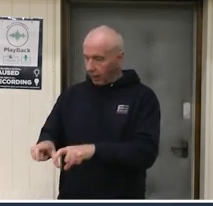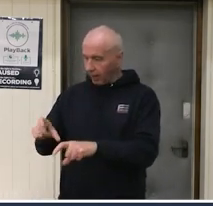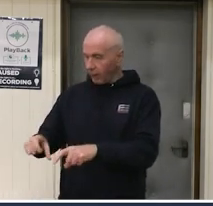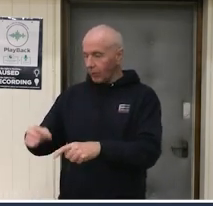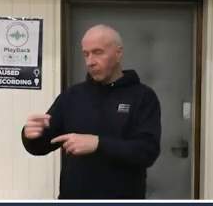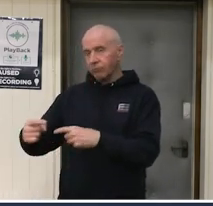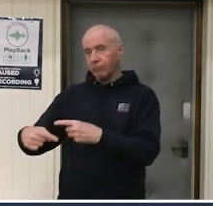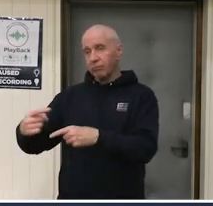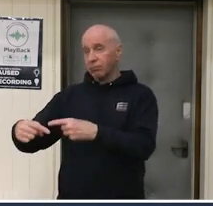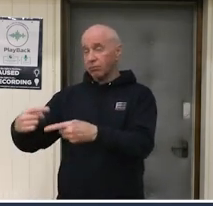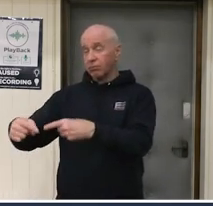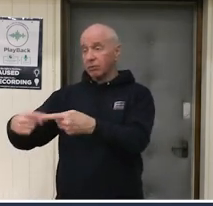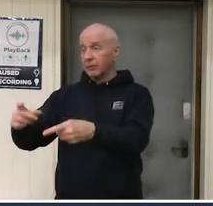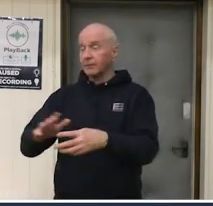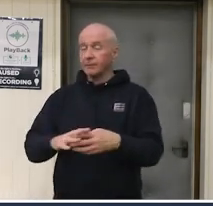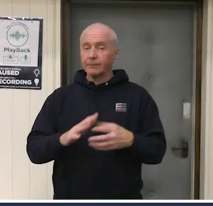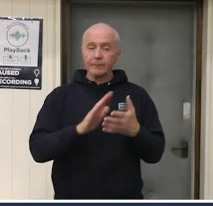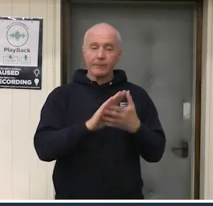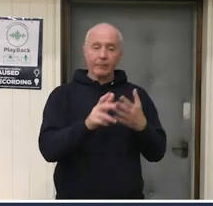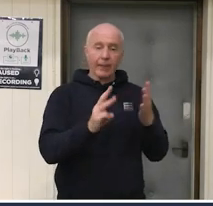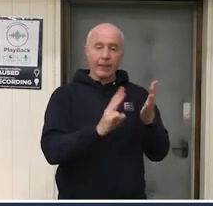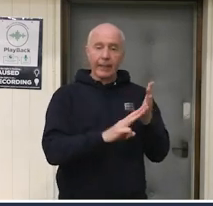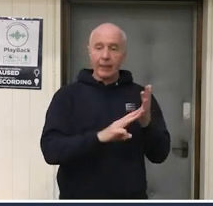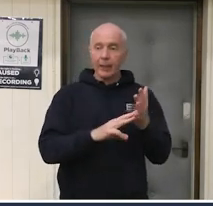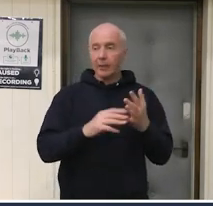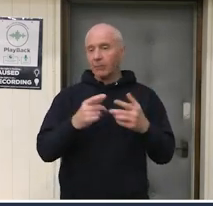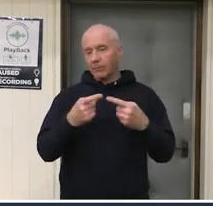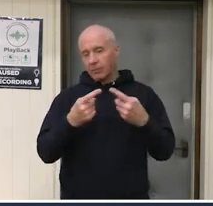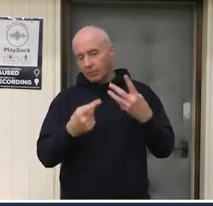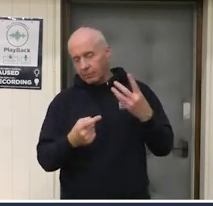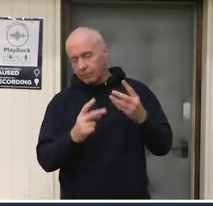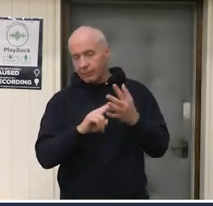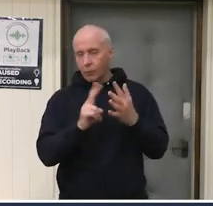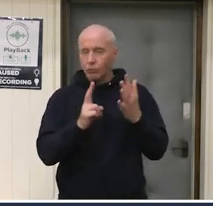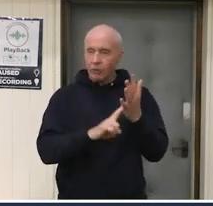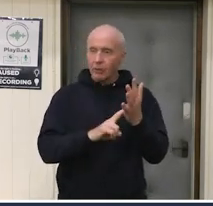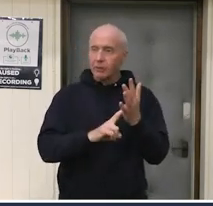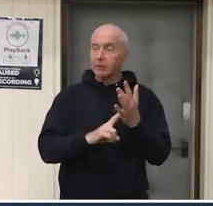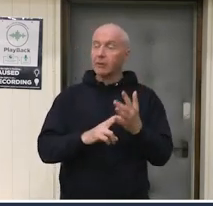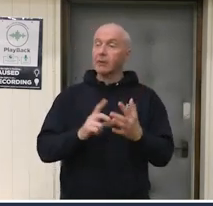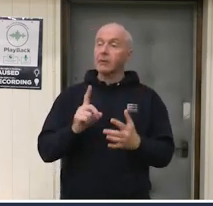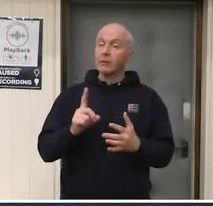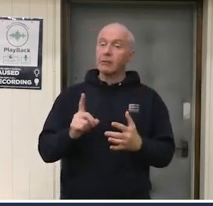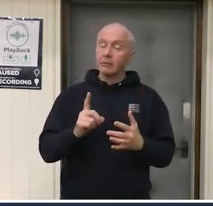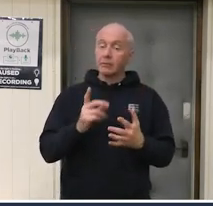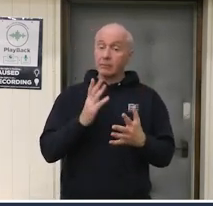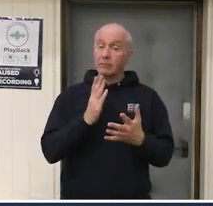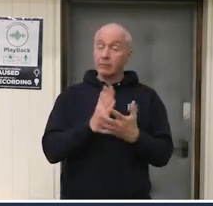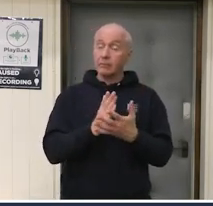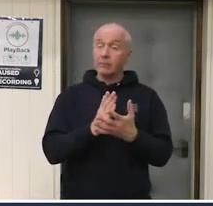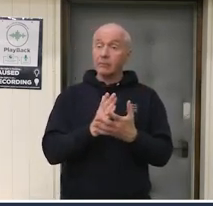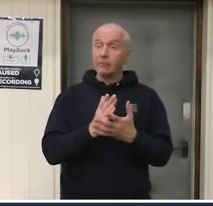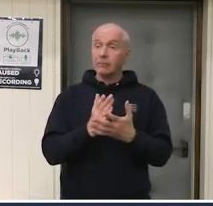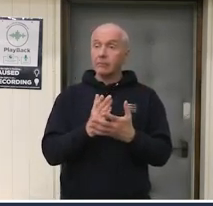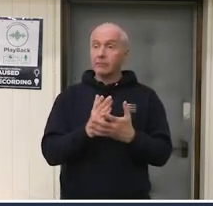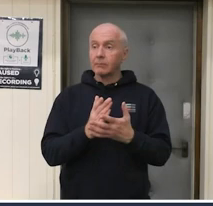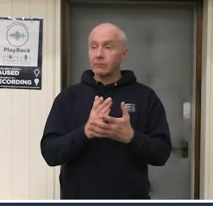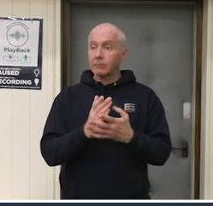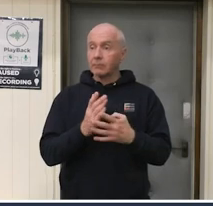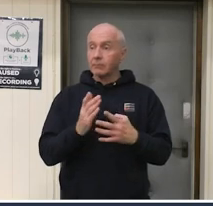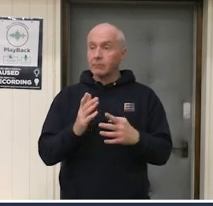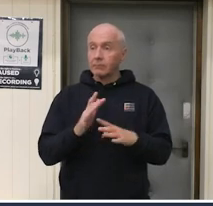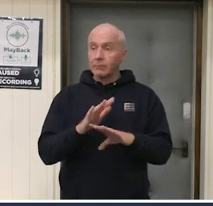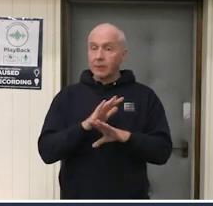about nuclear fusion, you know, there's helium and an alpha particle, blah, blah, blah, neutrons, actually, there isn't no nuclear